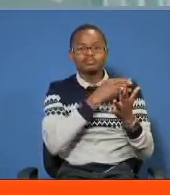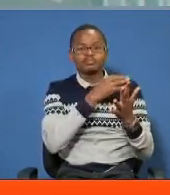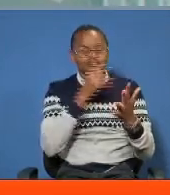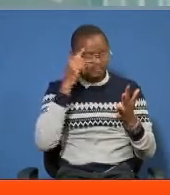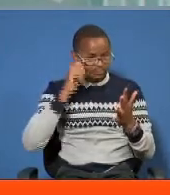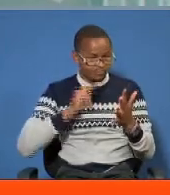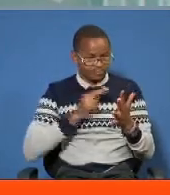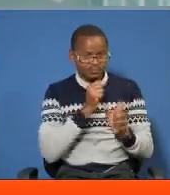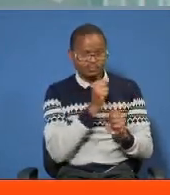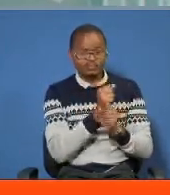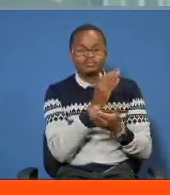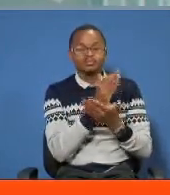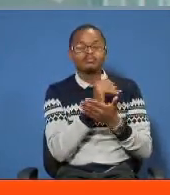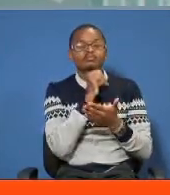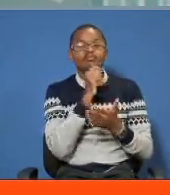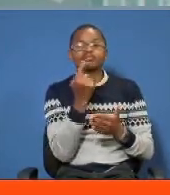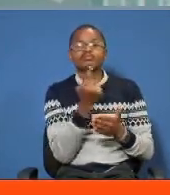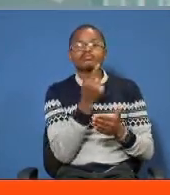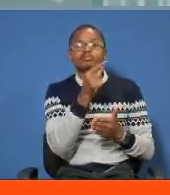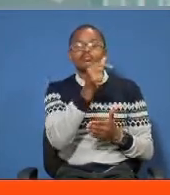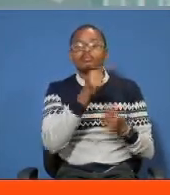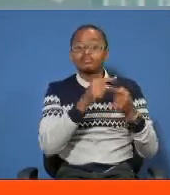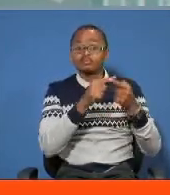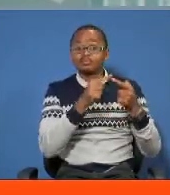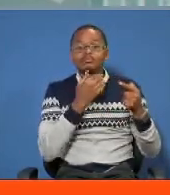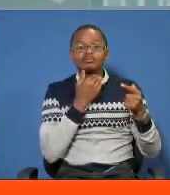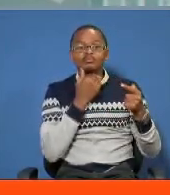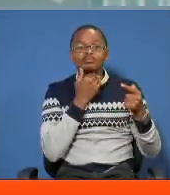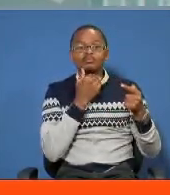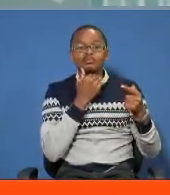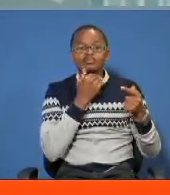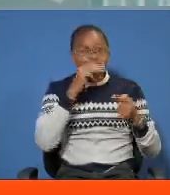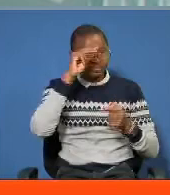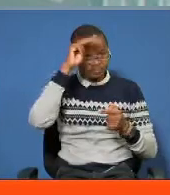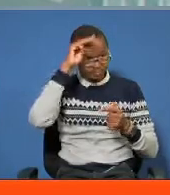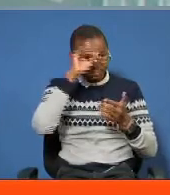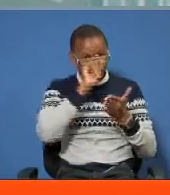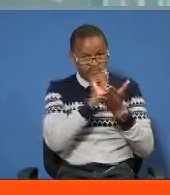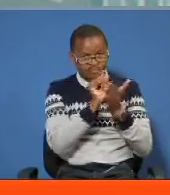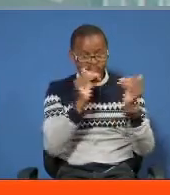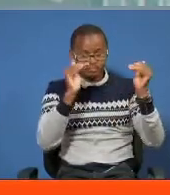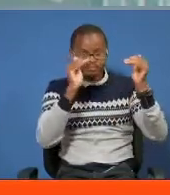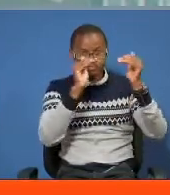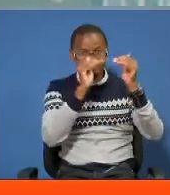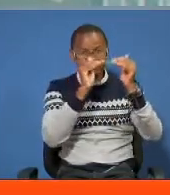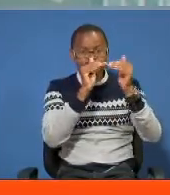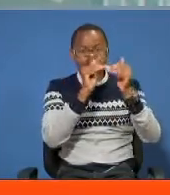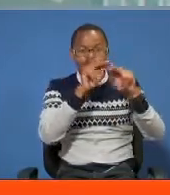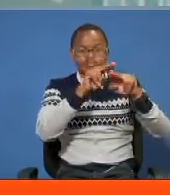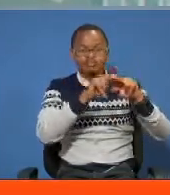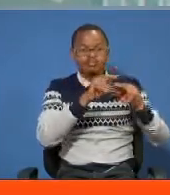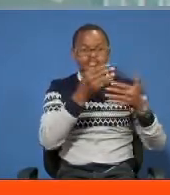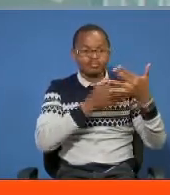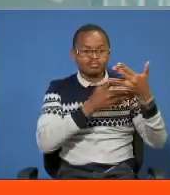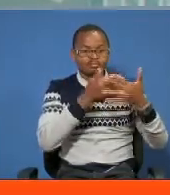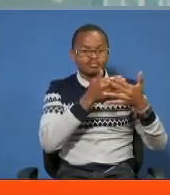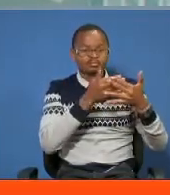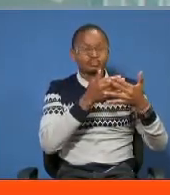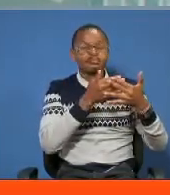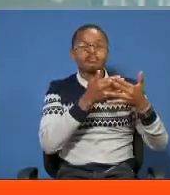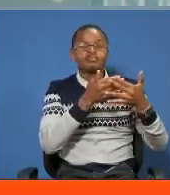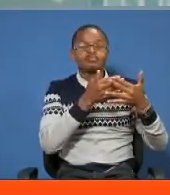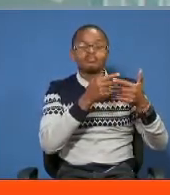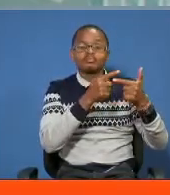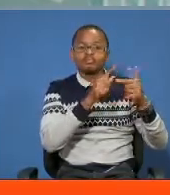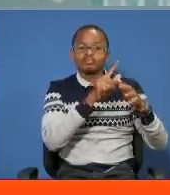forth. And for us, we make sure that it is not just about the money, but you also need the right mentorship at that stage to think through the value proposition, the business model,